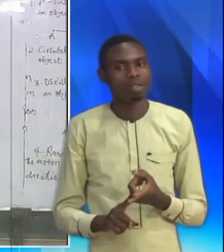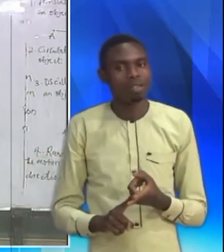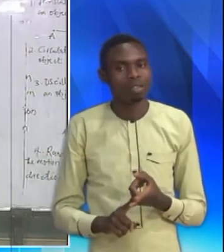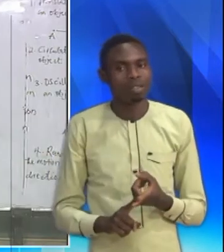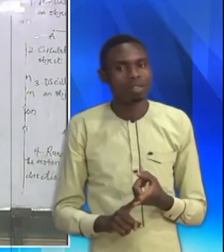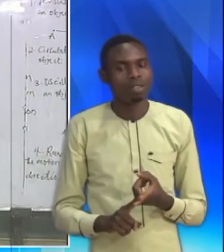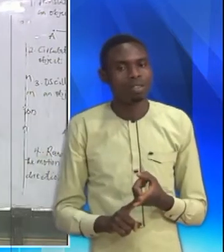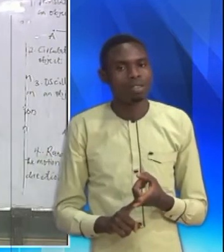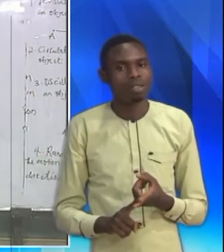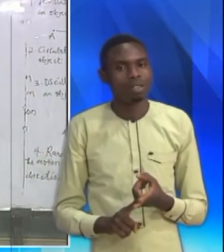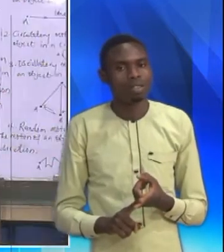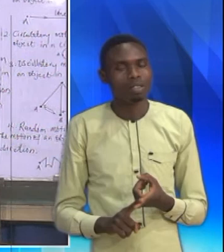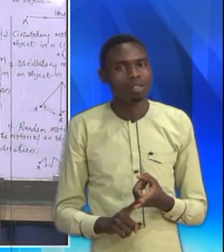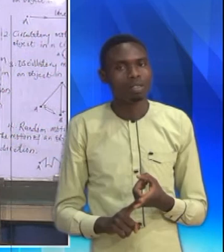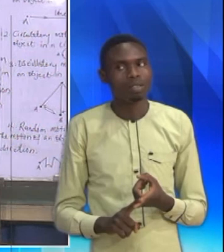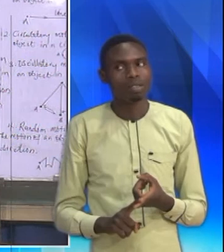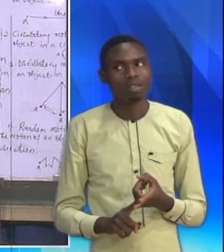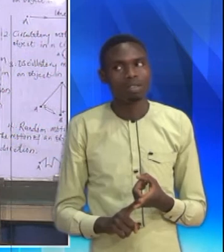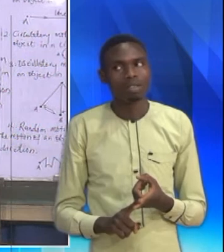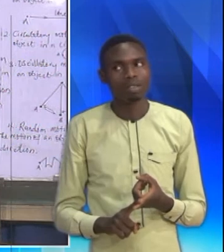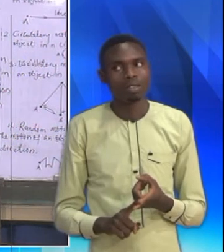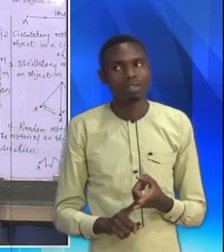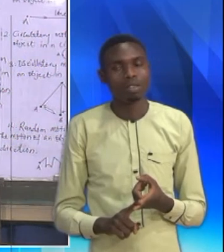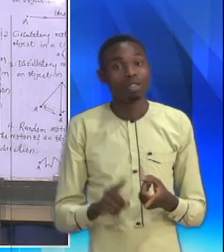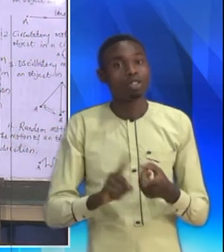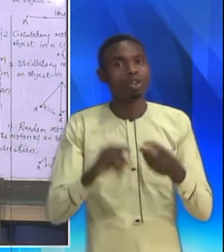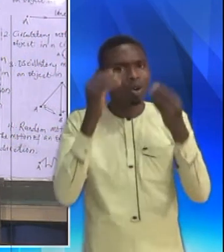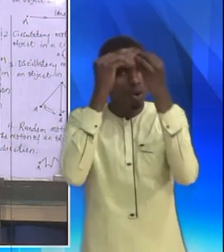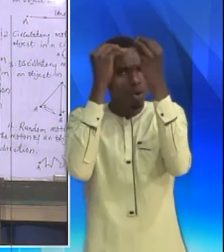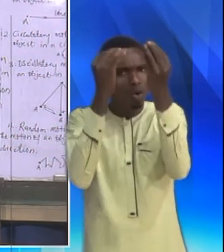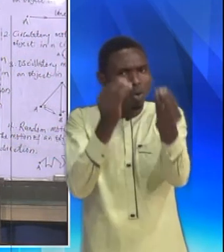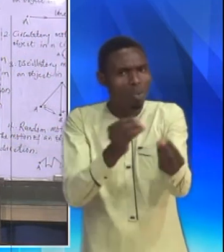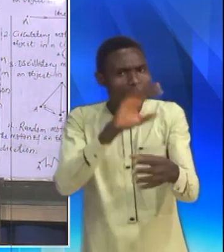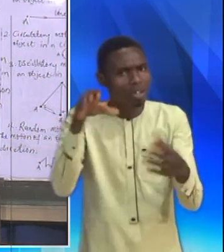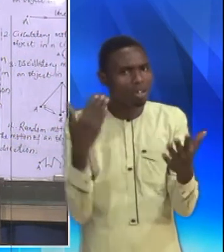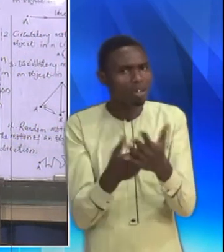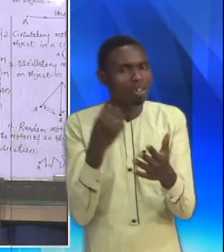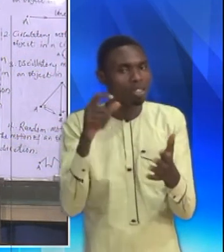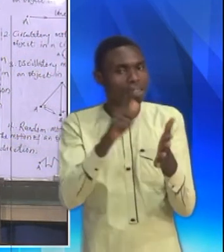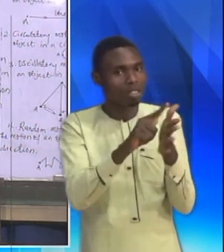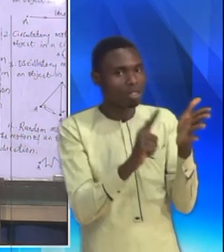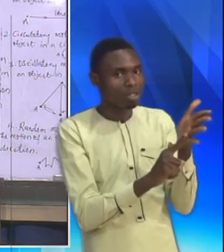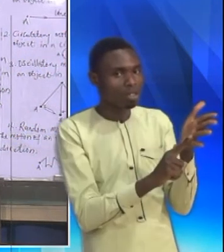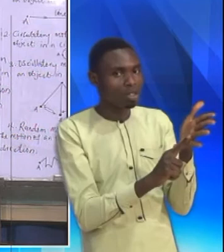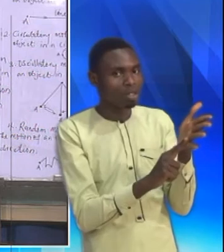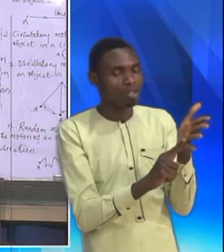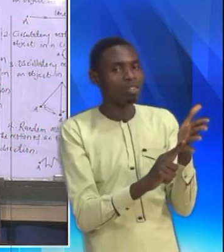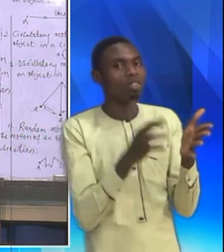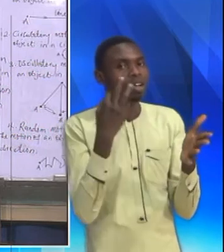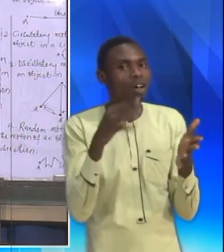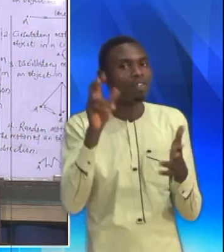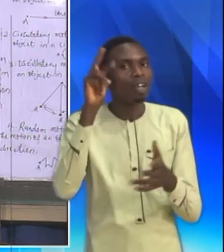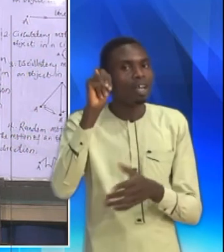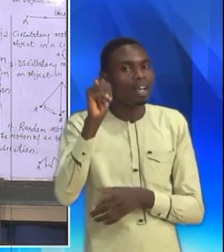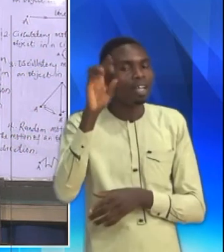strictly adhere to the do's and don'ts of the NCDC. Please stay at